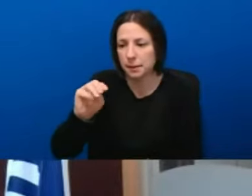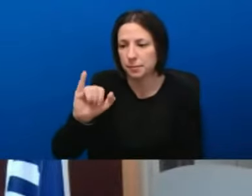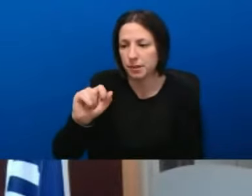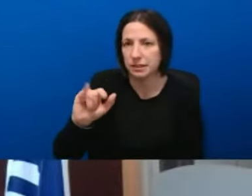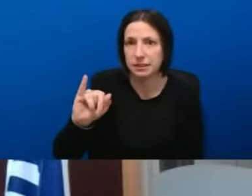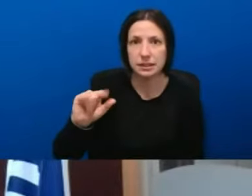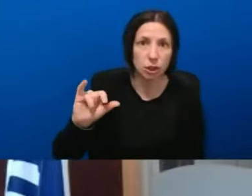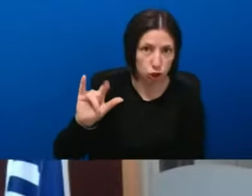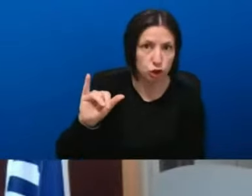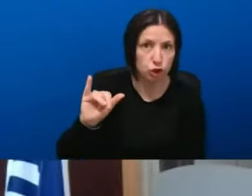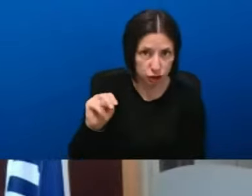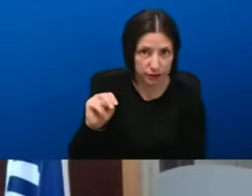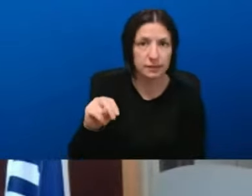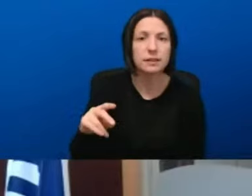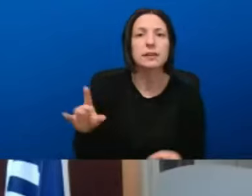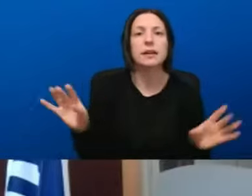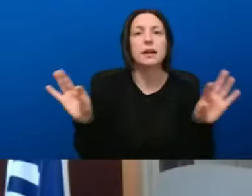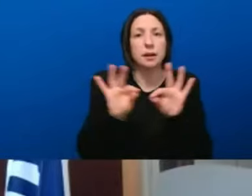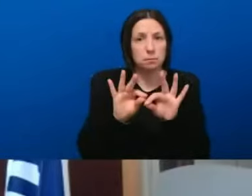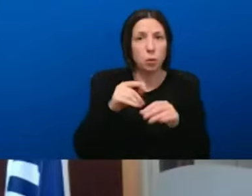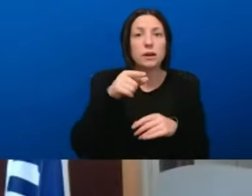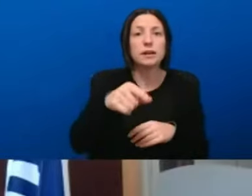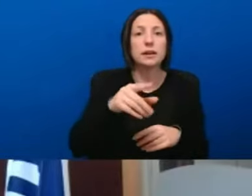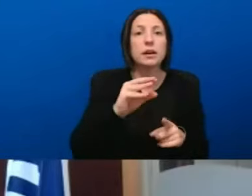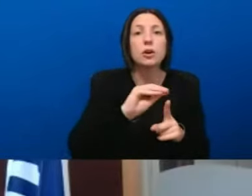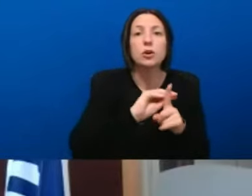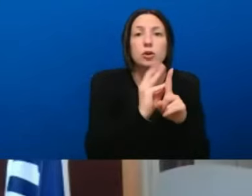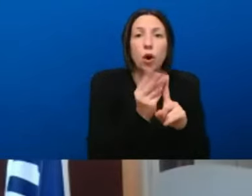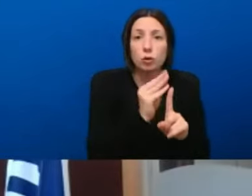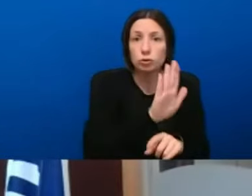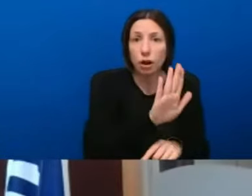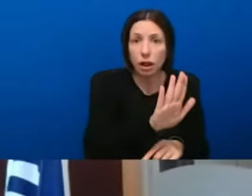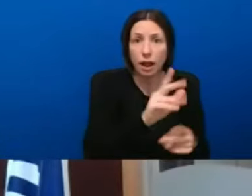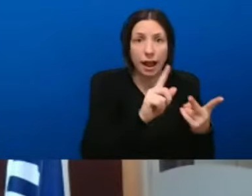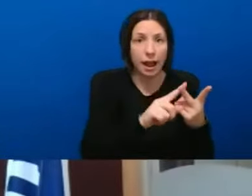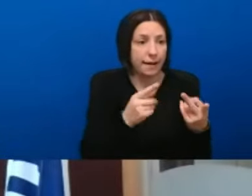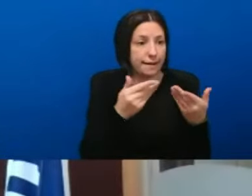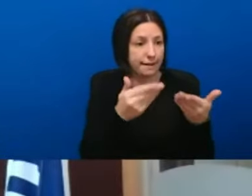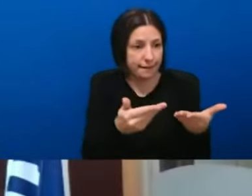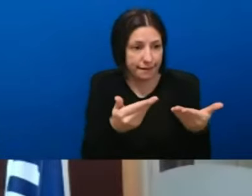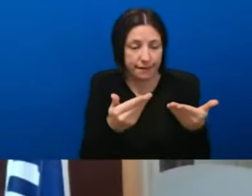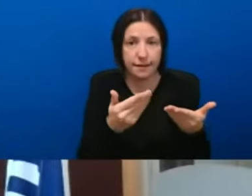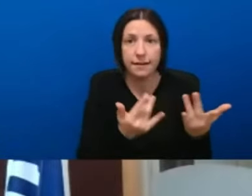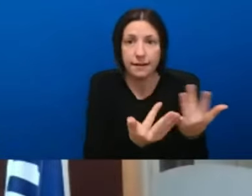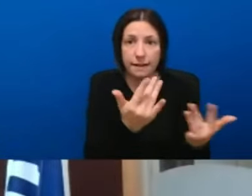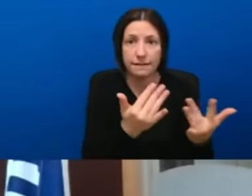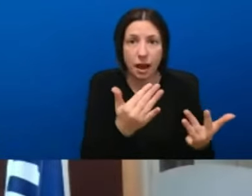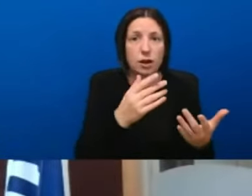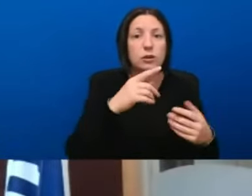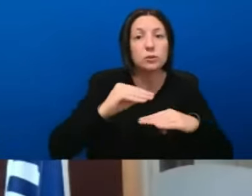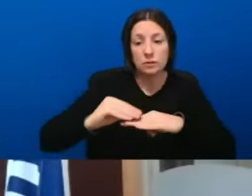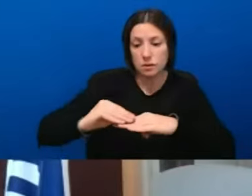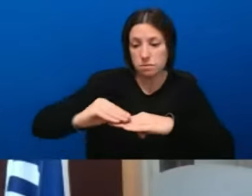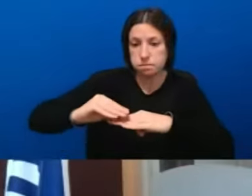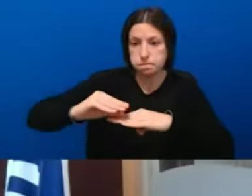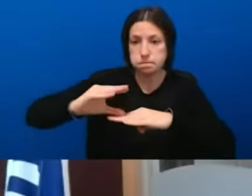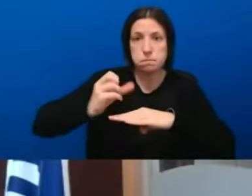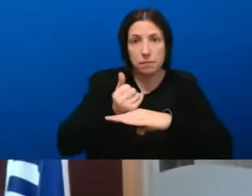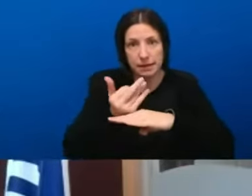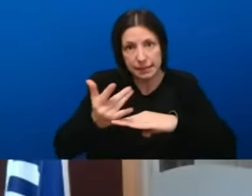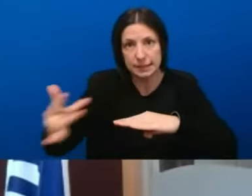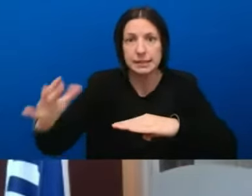communities. I think a significant increase in cultural and prescribed fire, trying to eliminate the fuels both in the fall,